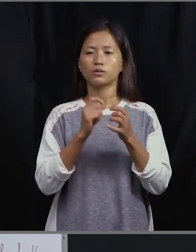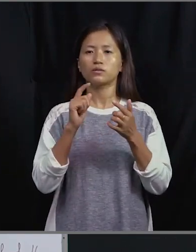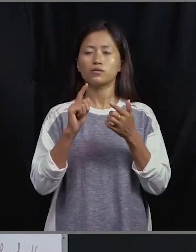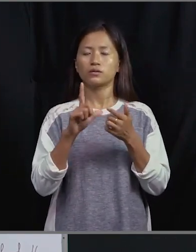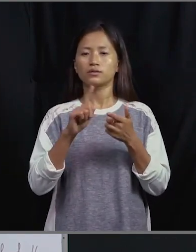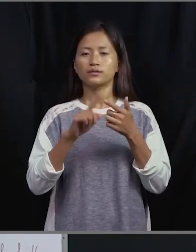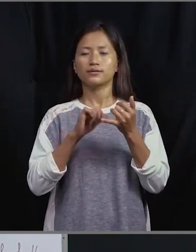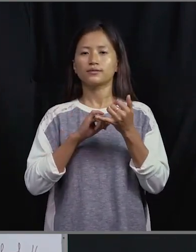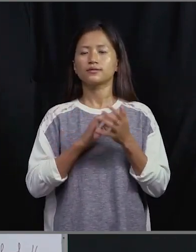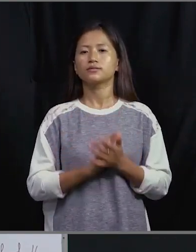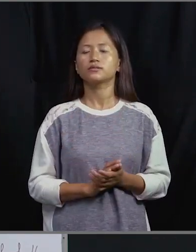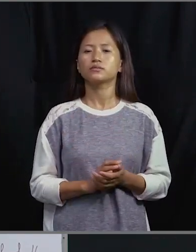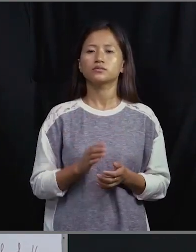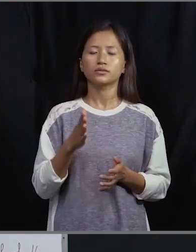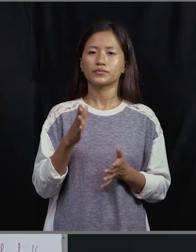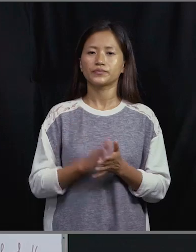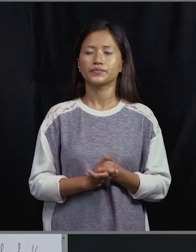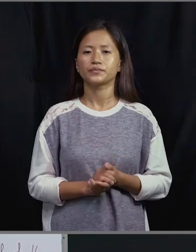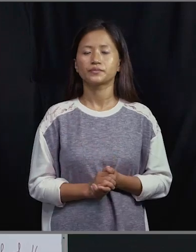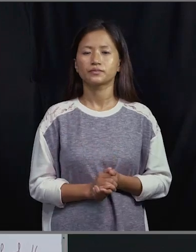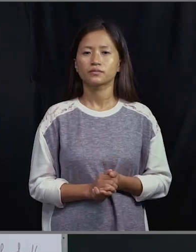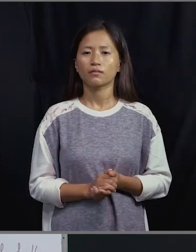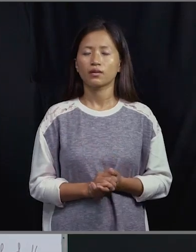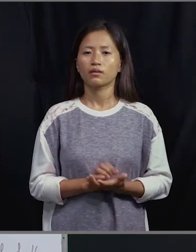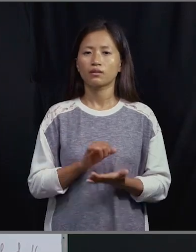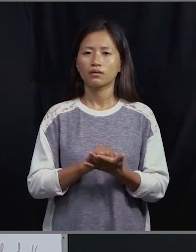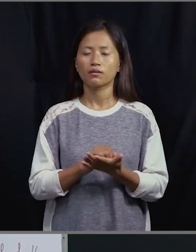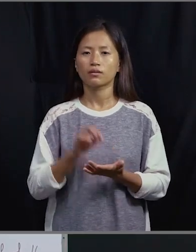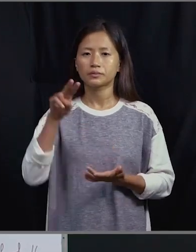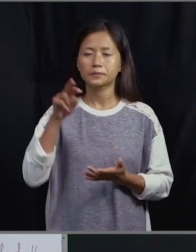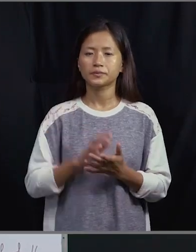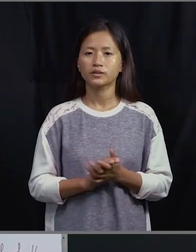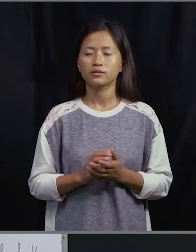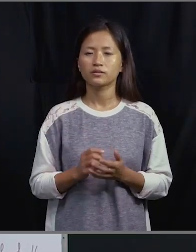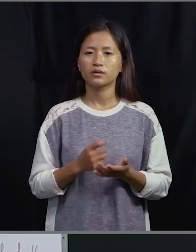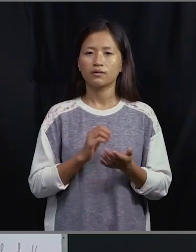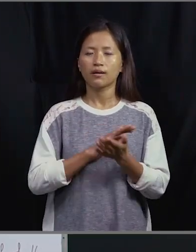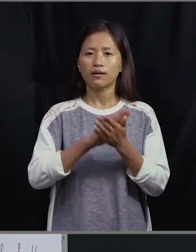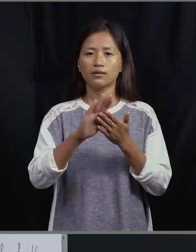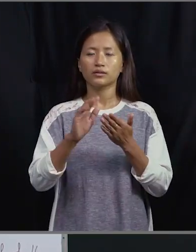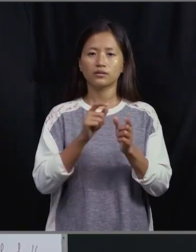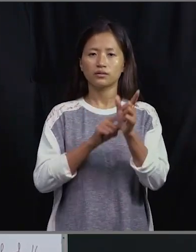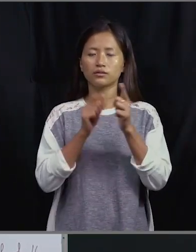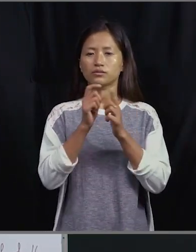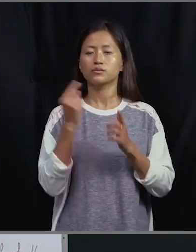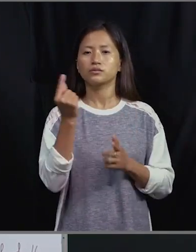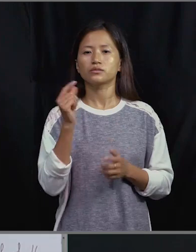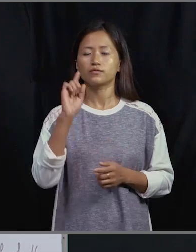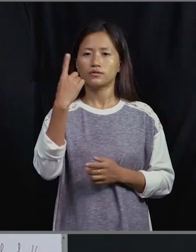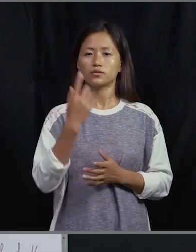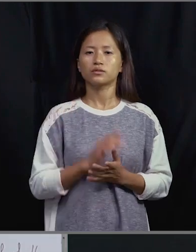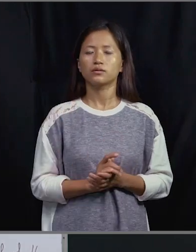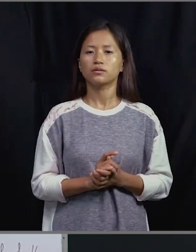not 5.28 moles of hydrogen. That means in this given reaction, hydrogen will be used up first.